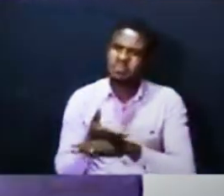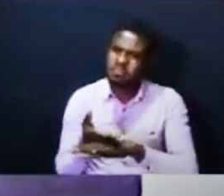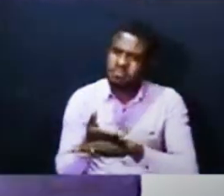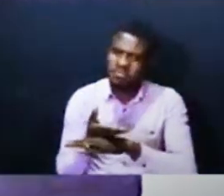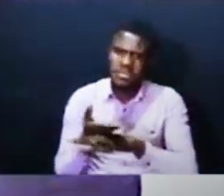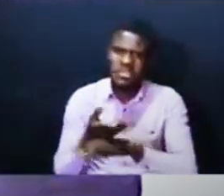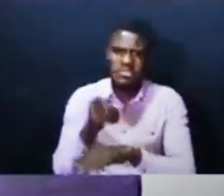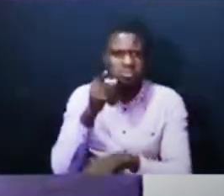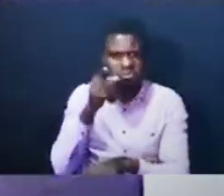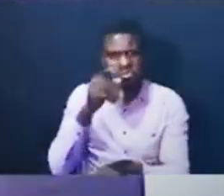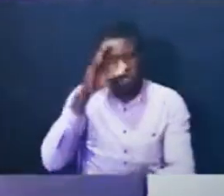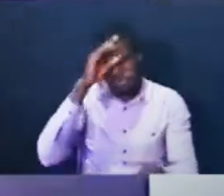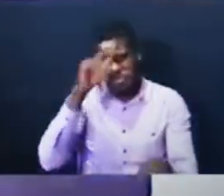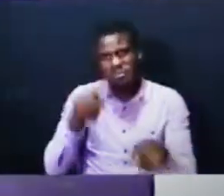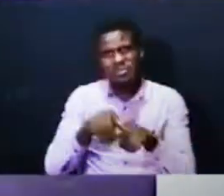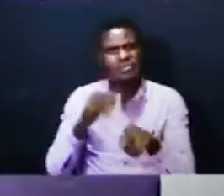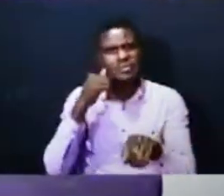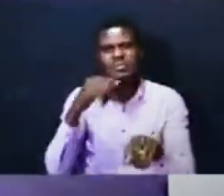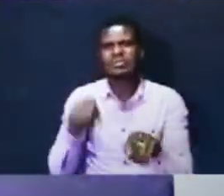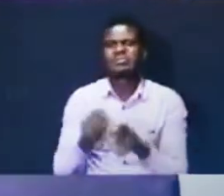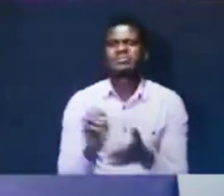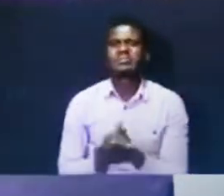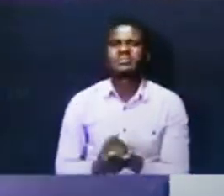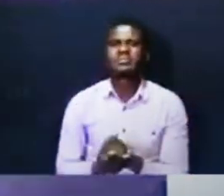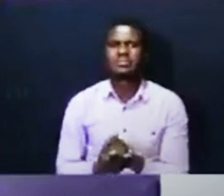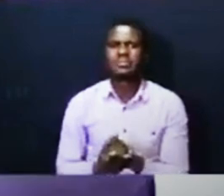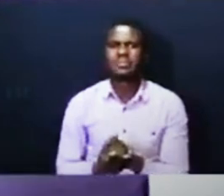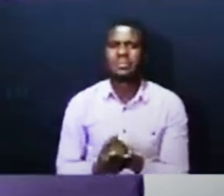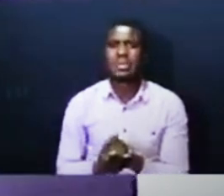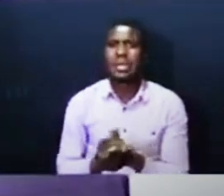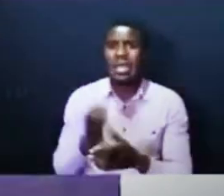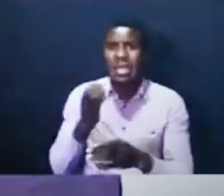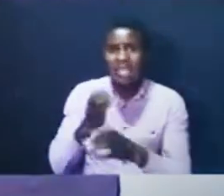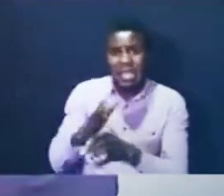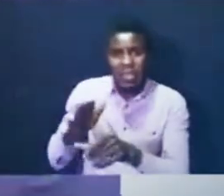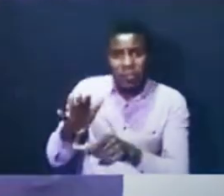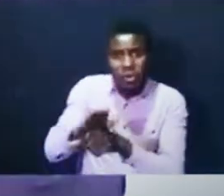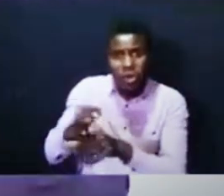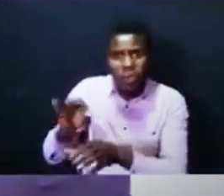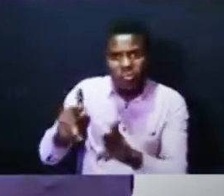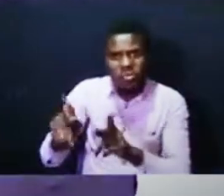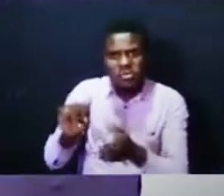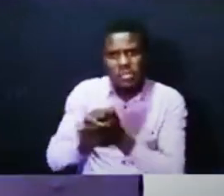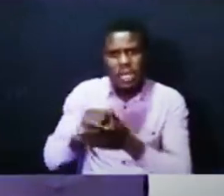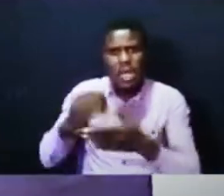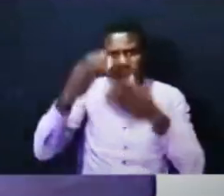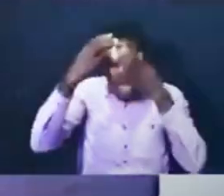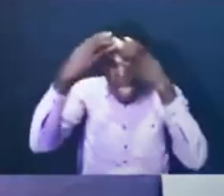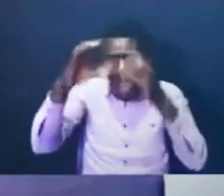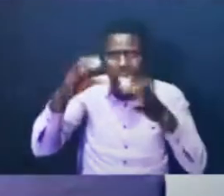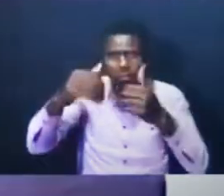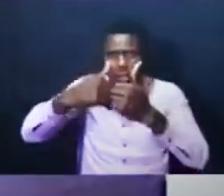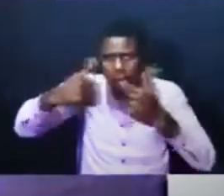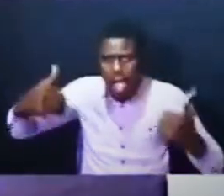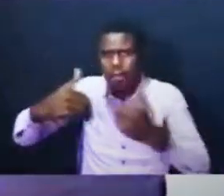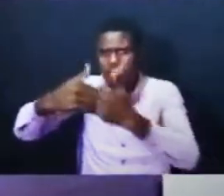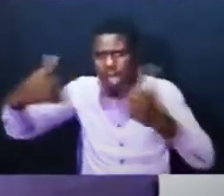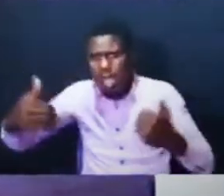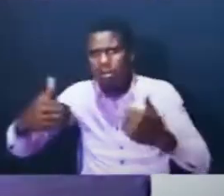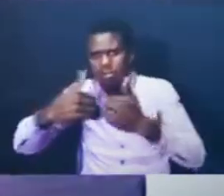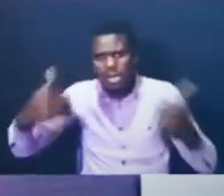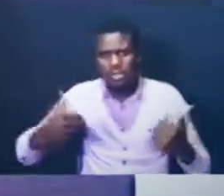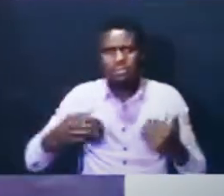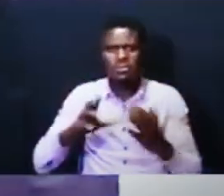sisters, to watch out for those who cause division and put obstacles in your way that